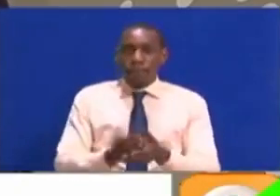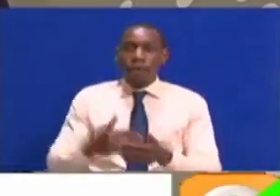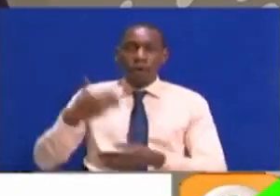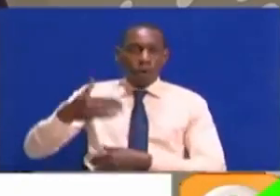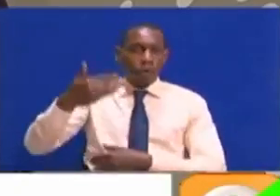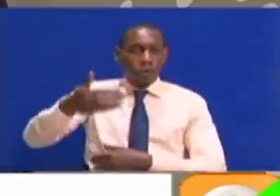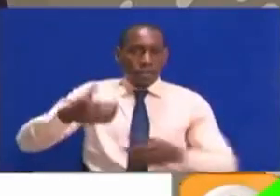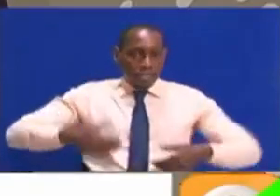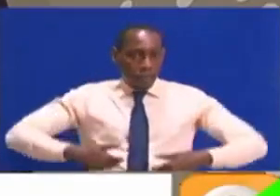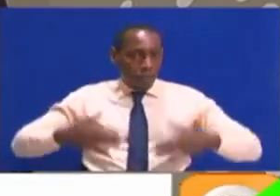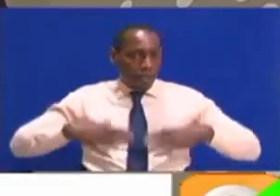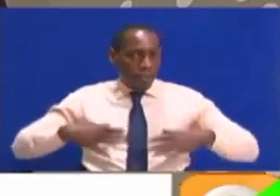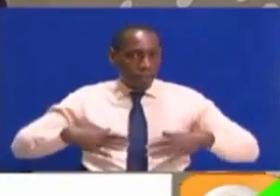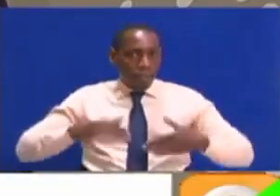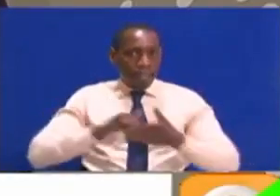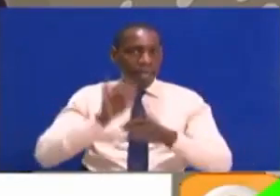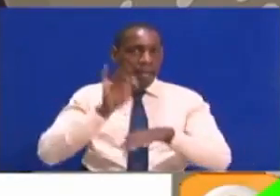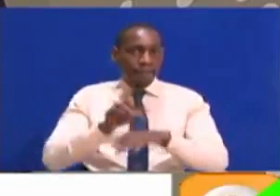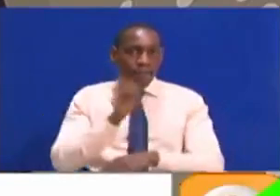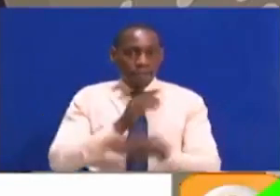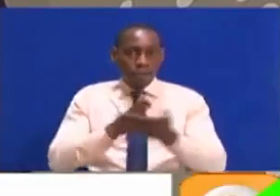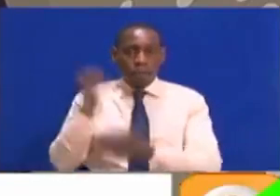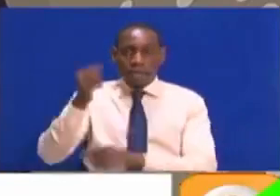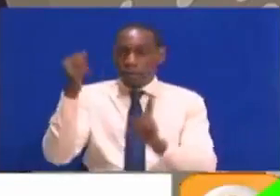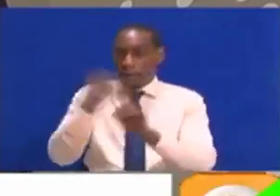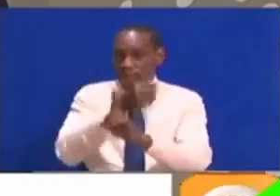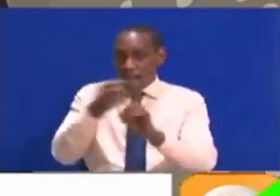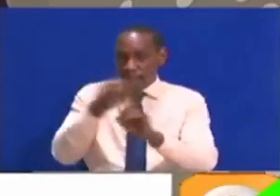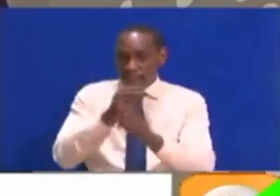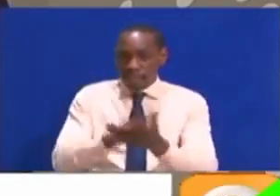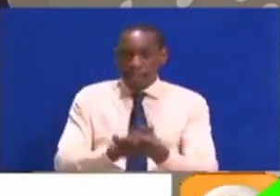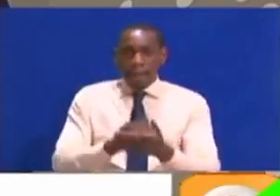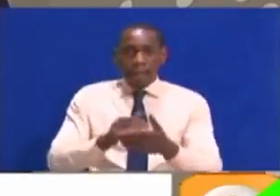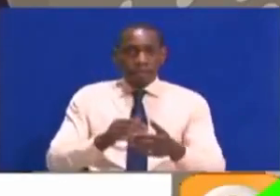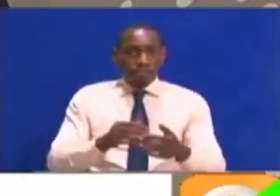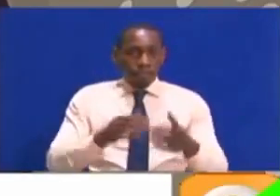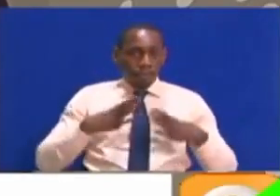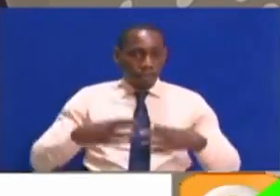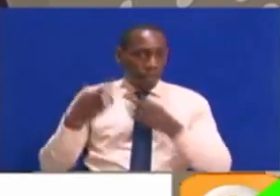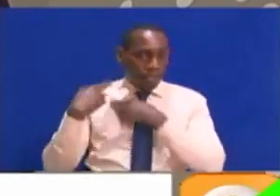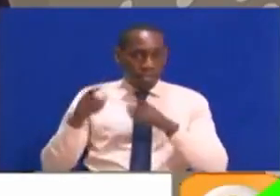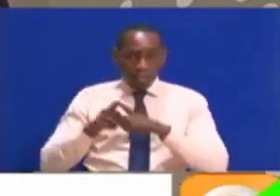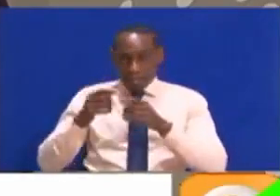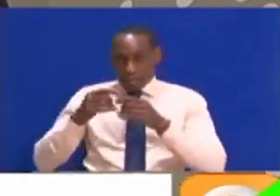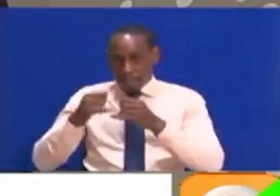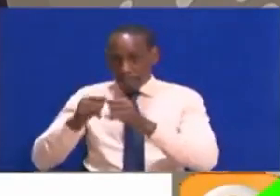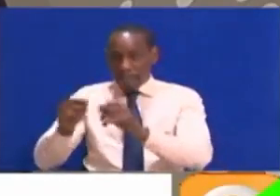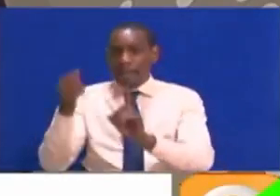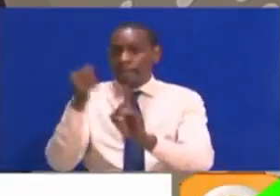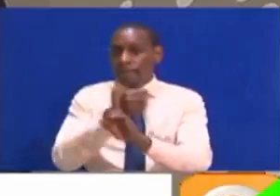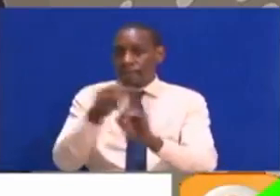again, young people have been the victims of political violence, as perpetrators and implementers of the